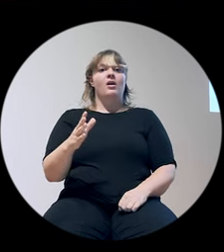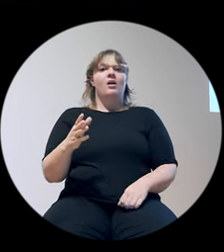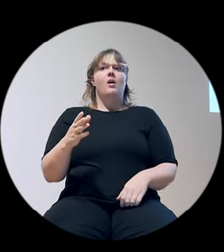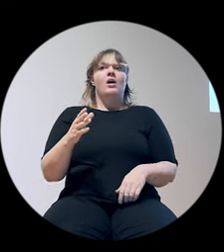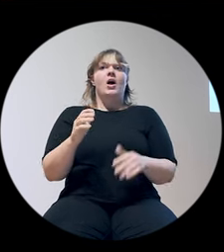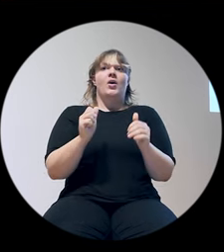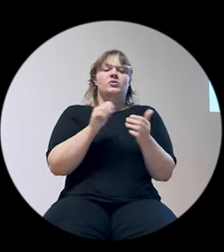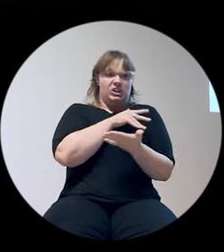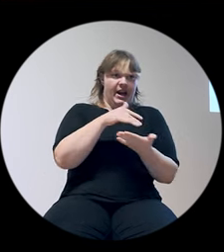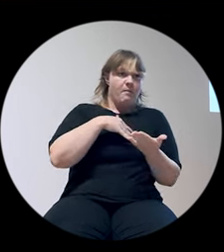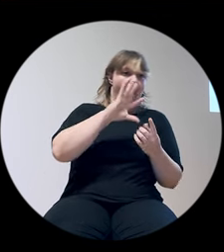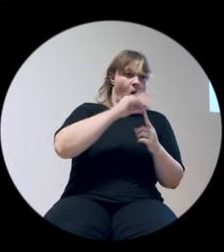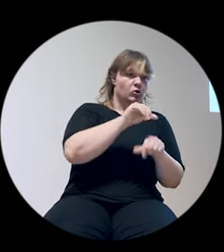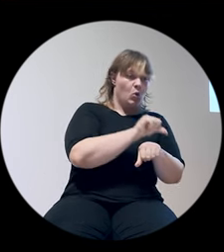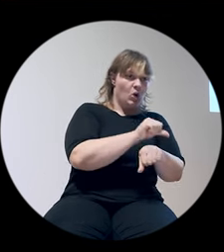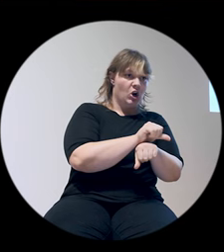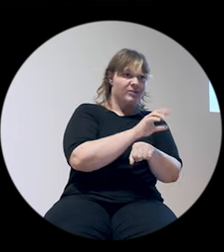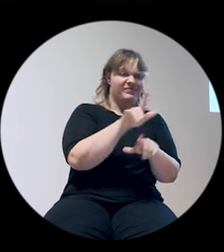my cultural work,